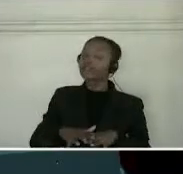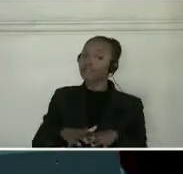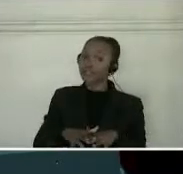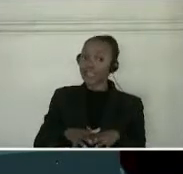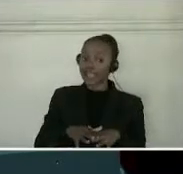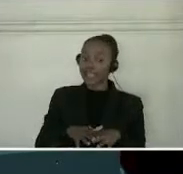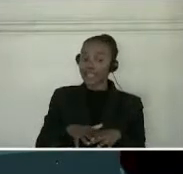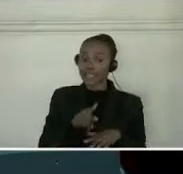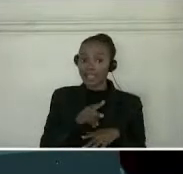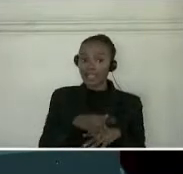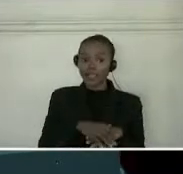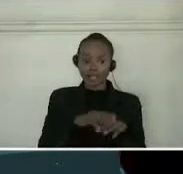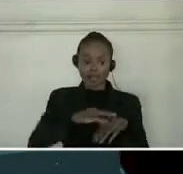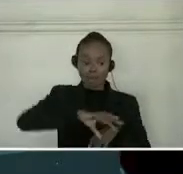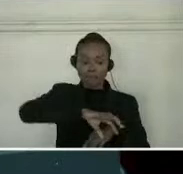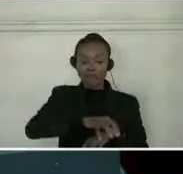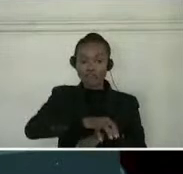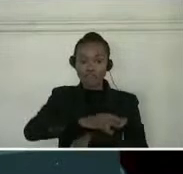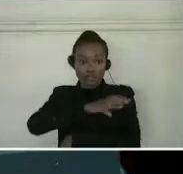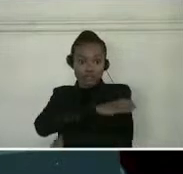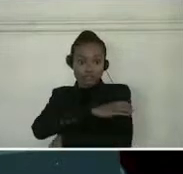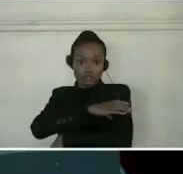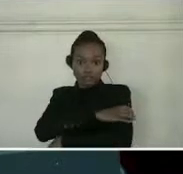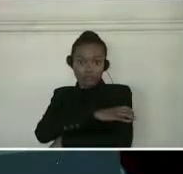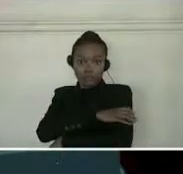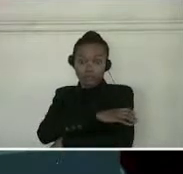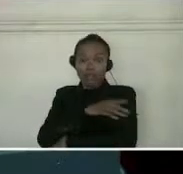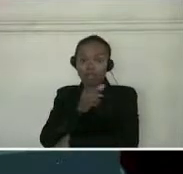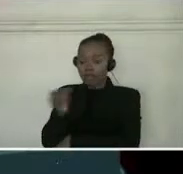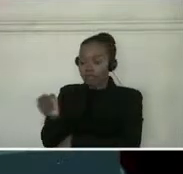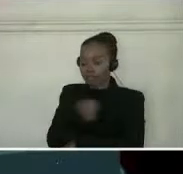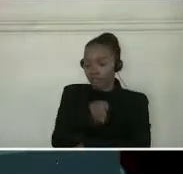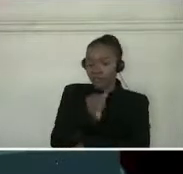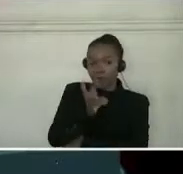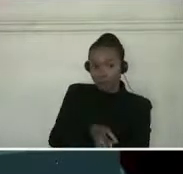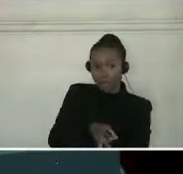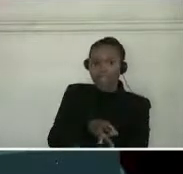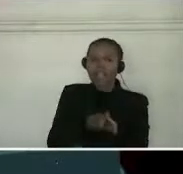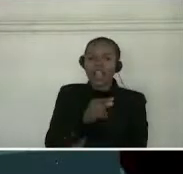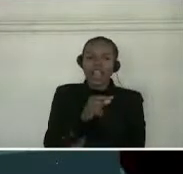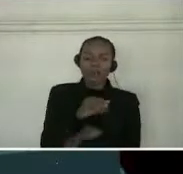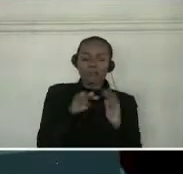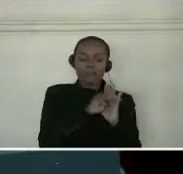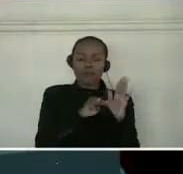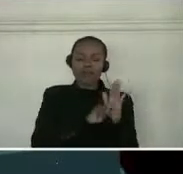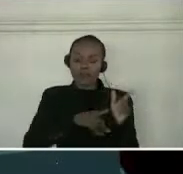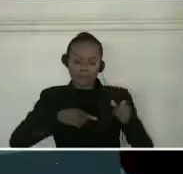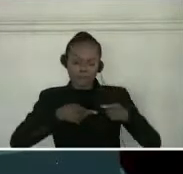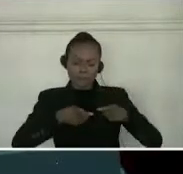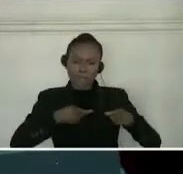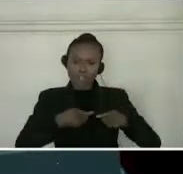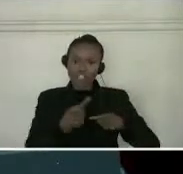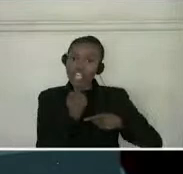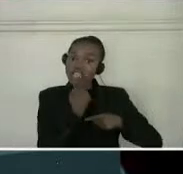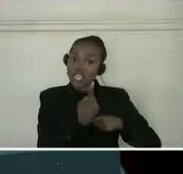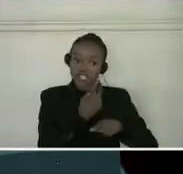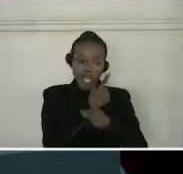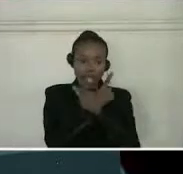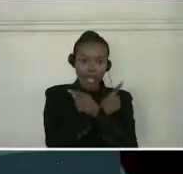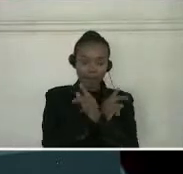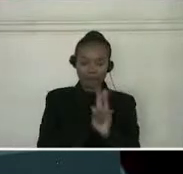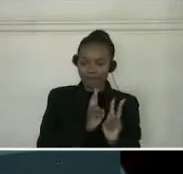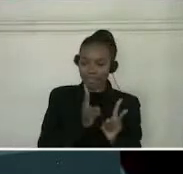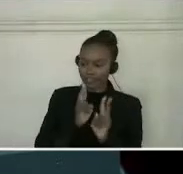provincial coach will be employed to manage the program and visit each club once per week our